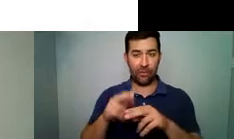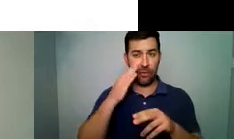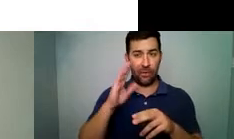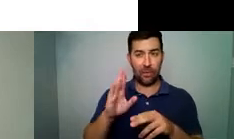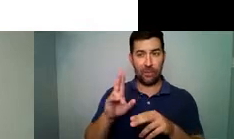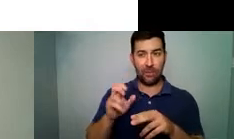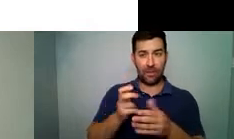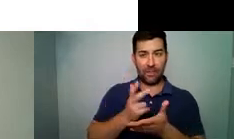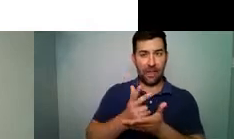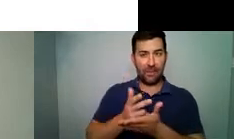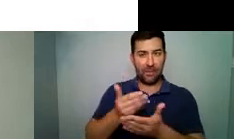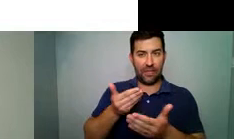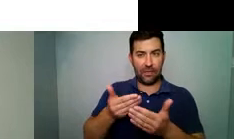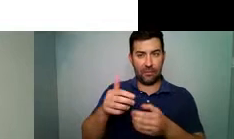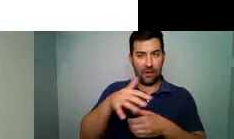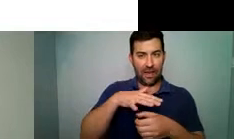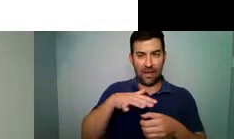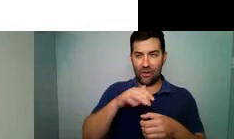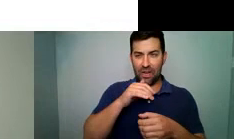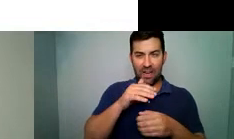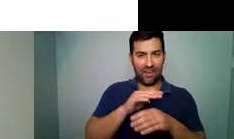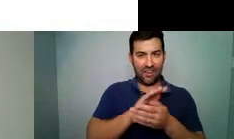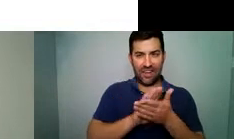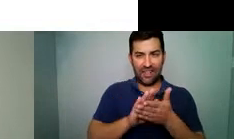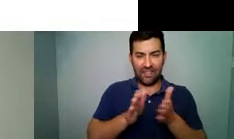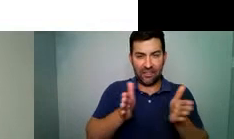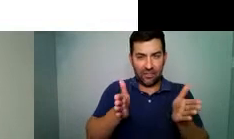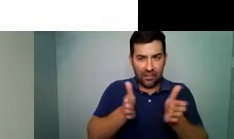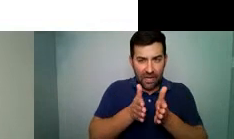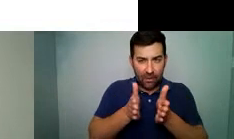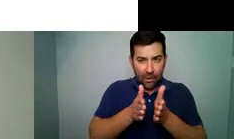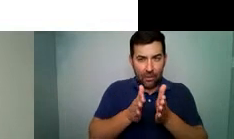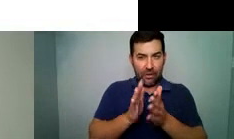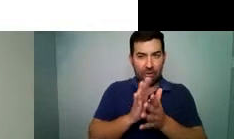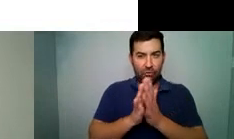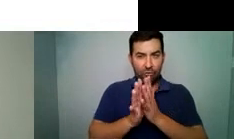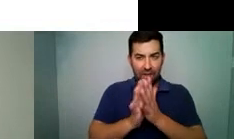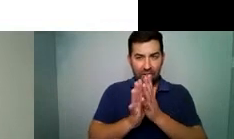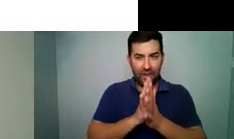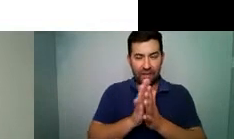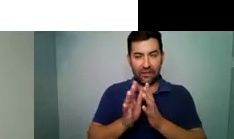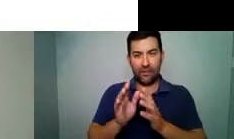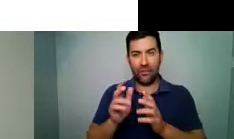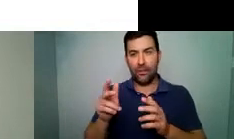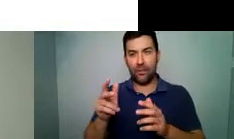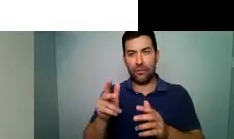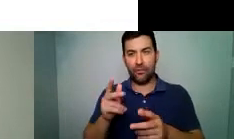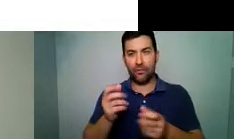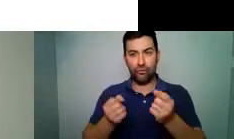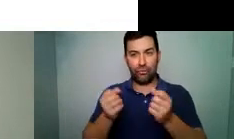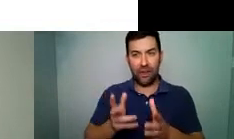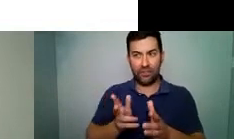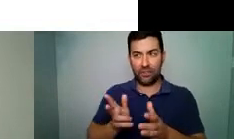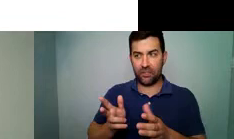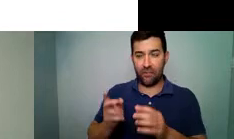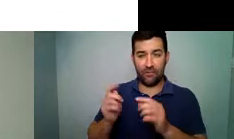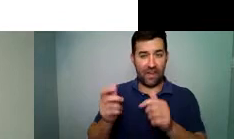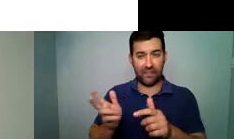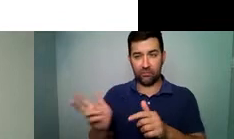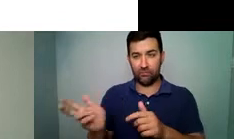not pleasant places to wait given narrow sidewalks, busy traffic, drivers turning on to park at fairly high